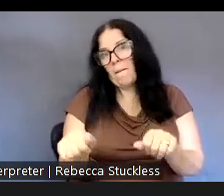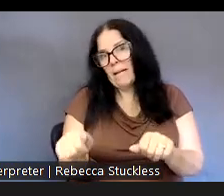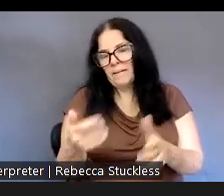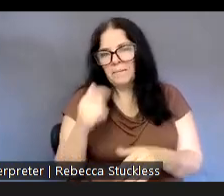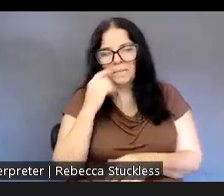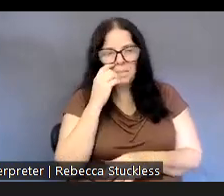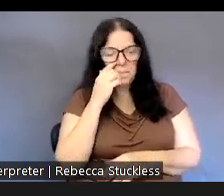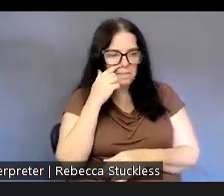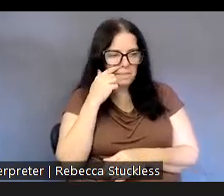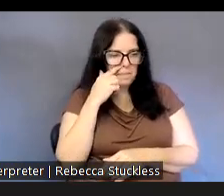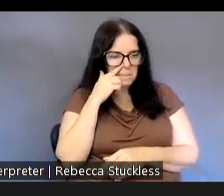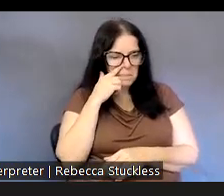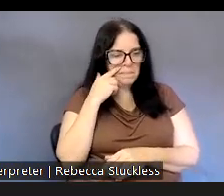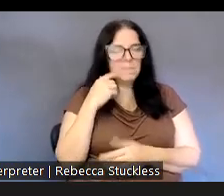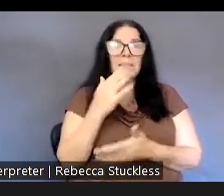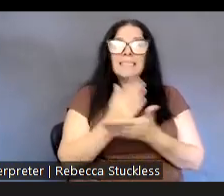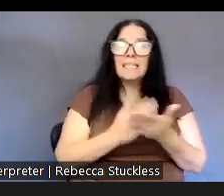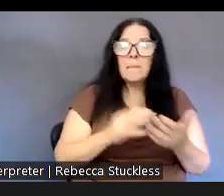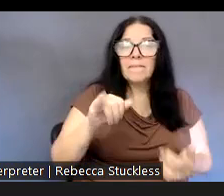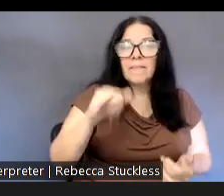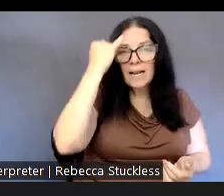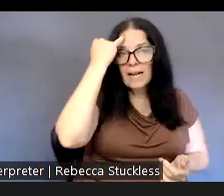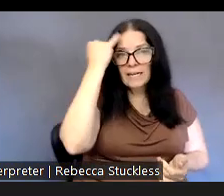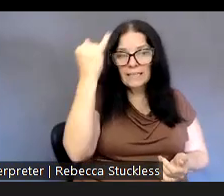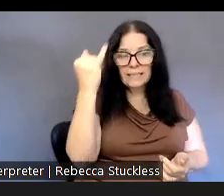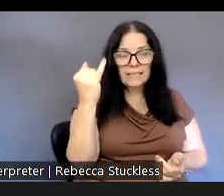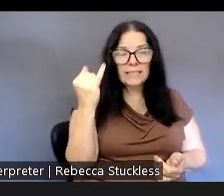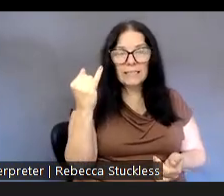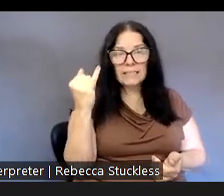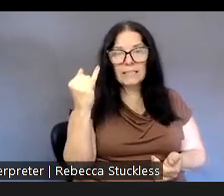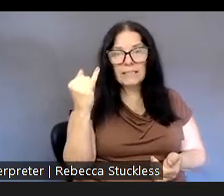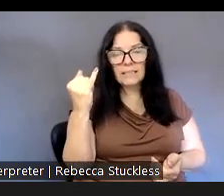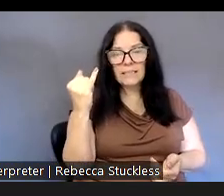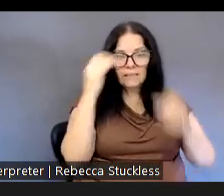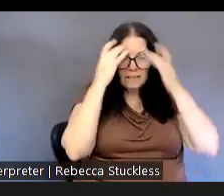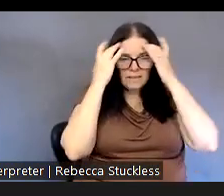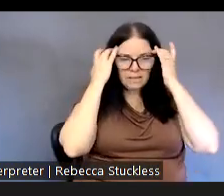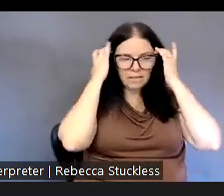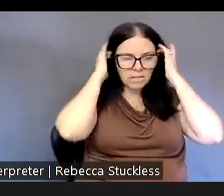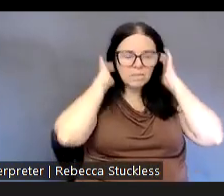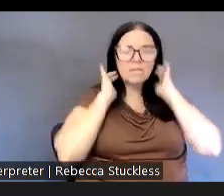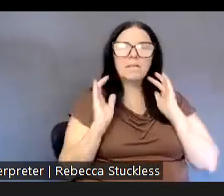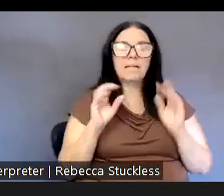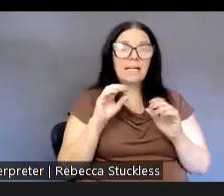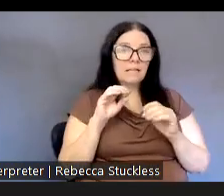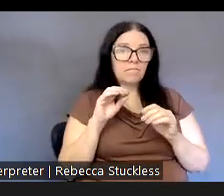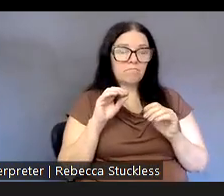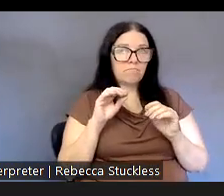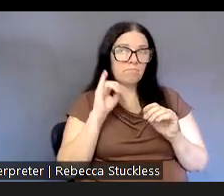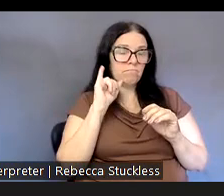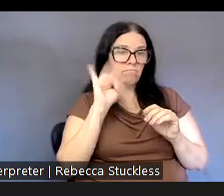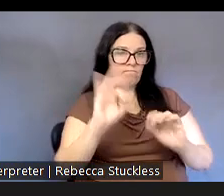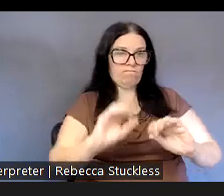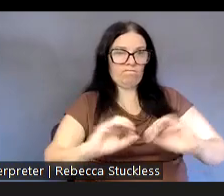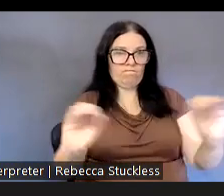of the idea here is that um, in the absence of